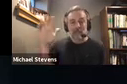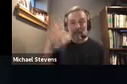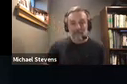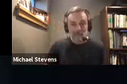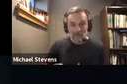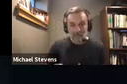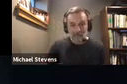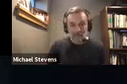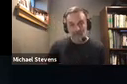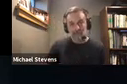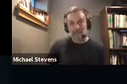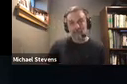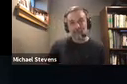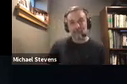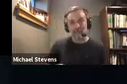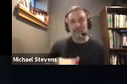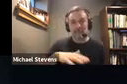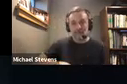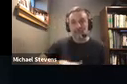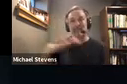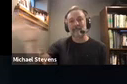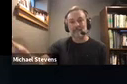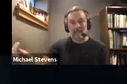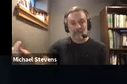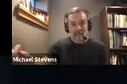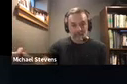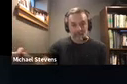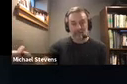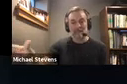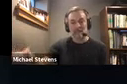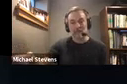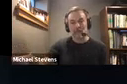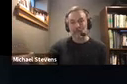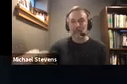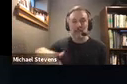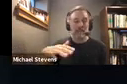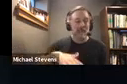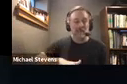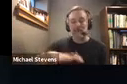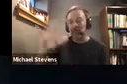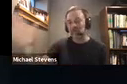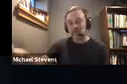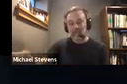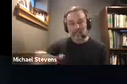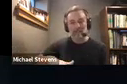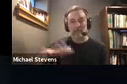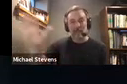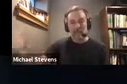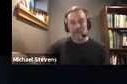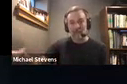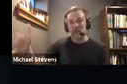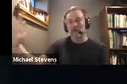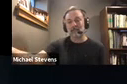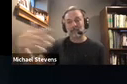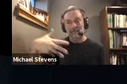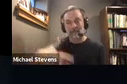Then a translation project has to be created. That's sent out to the linguist to do the work. Minimum of two days within